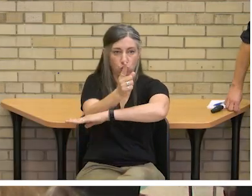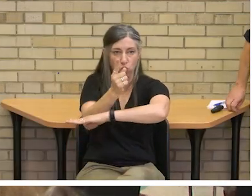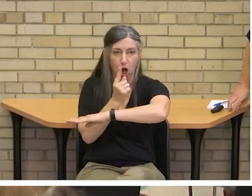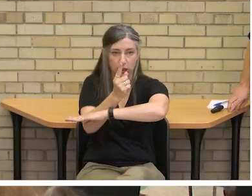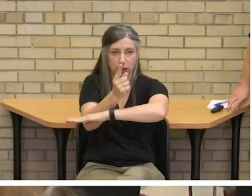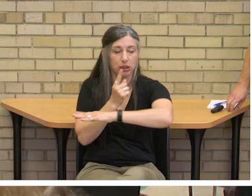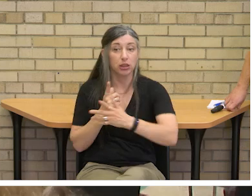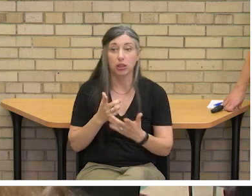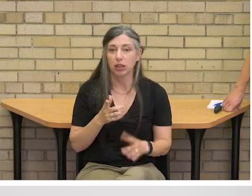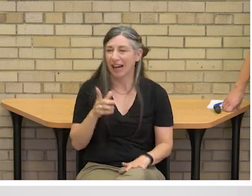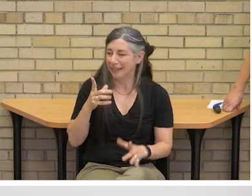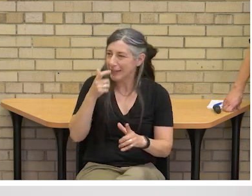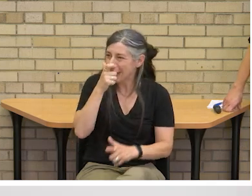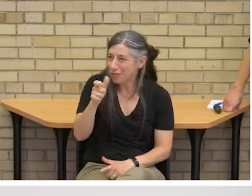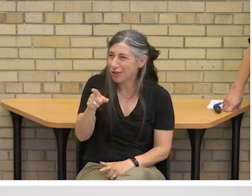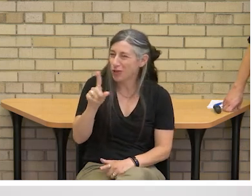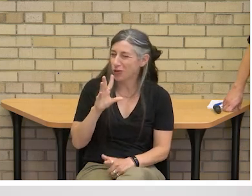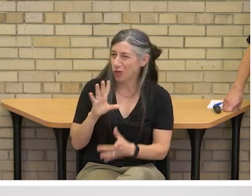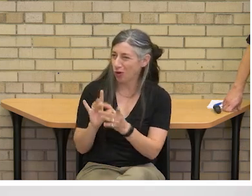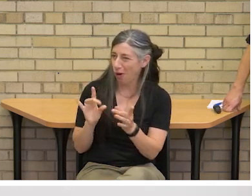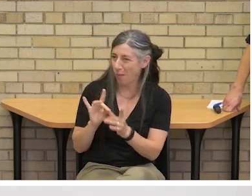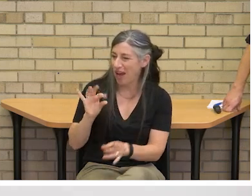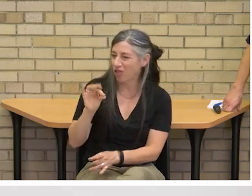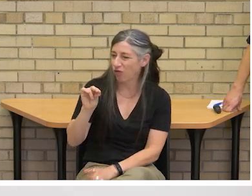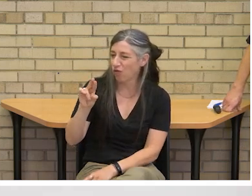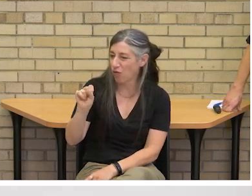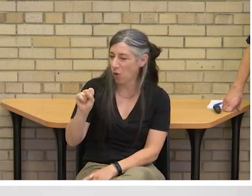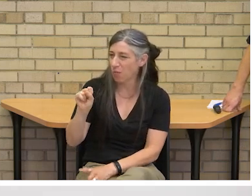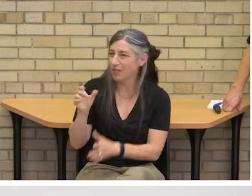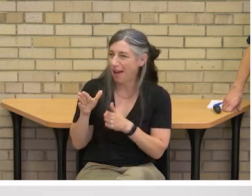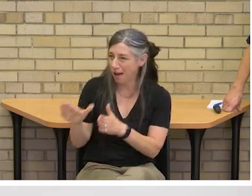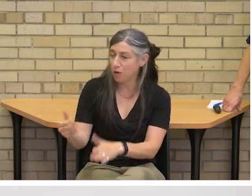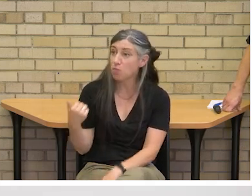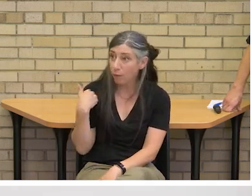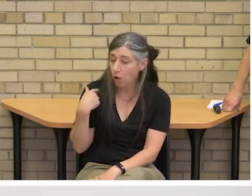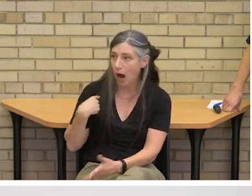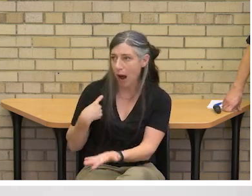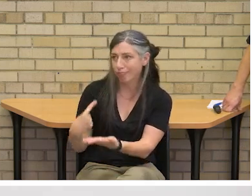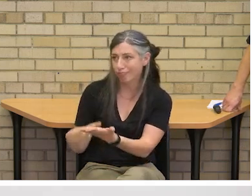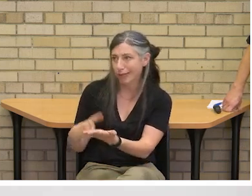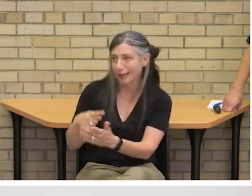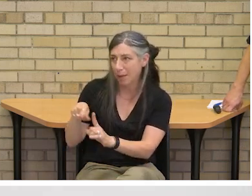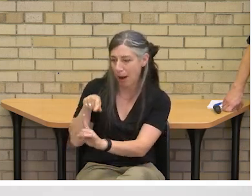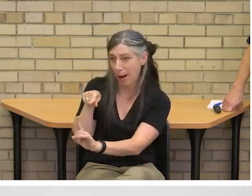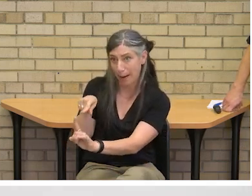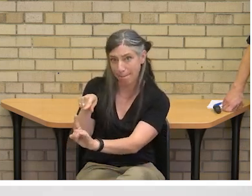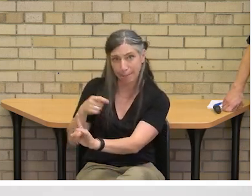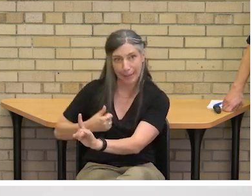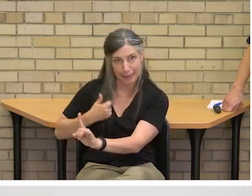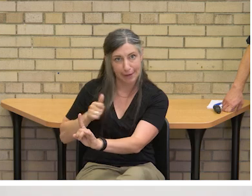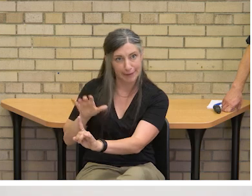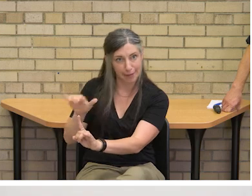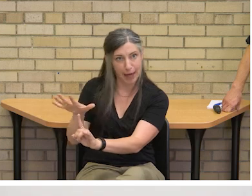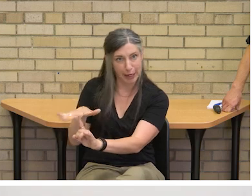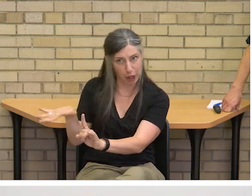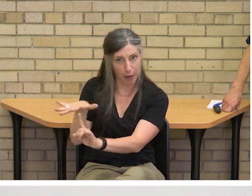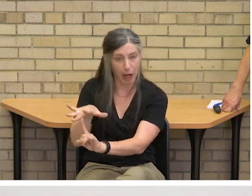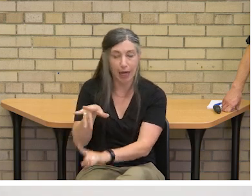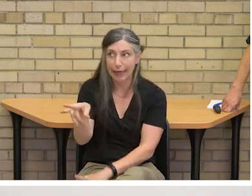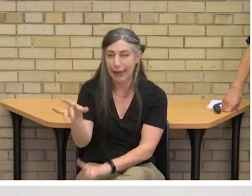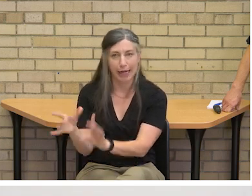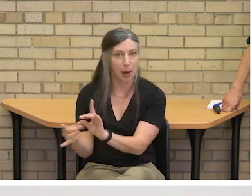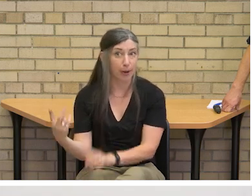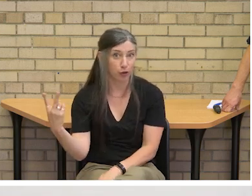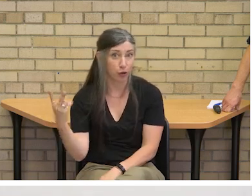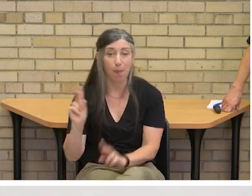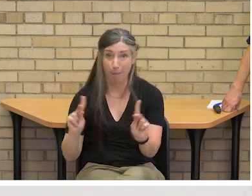Interesting that you mentioned Forbes Avenue. I was just having a conversation earlier with someone. I think he had to leave, but he lives out that way. And he said 2 things. One,